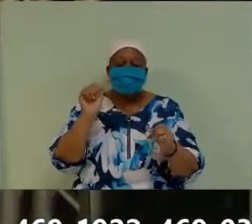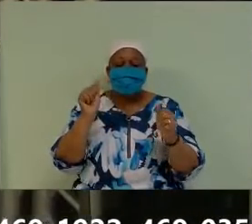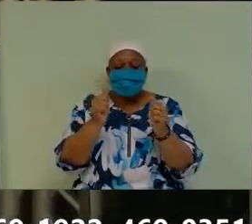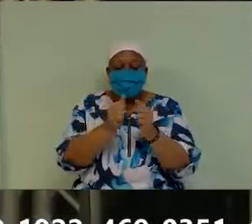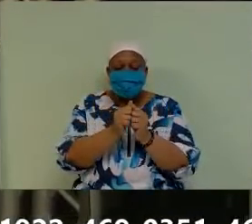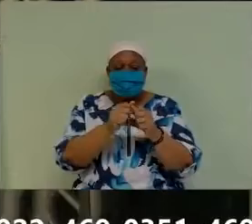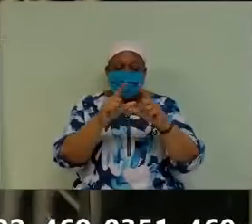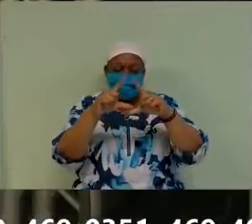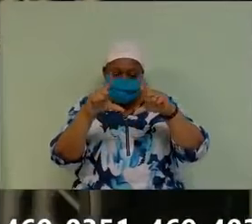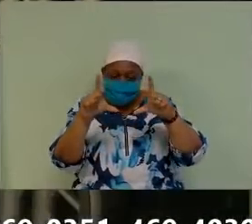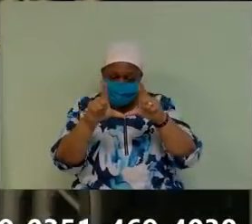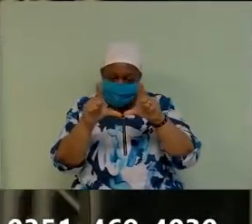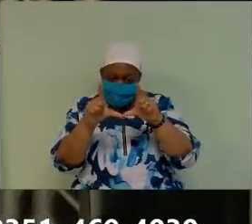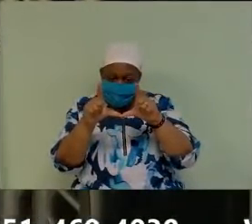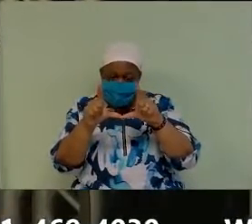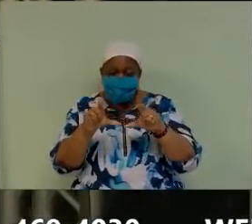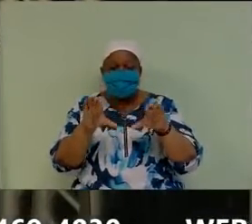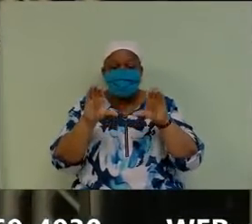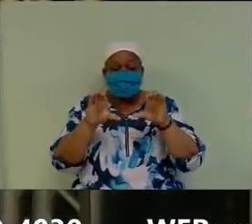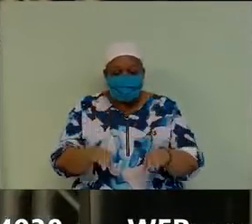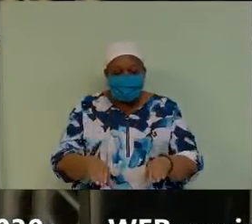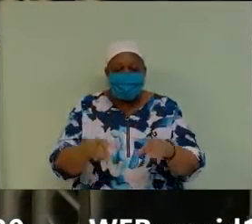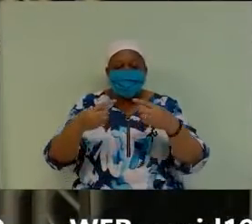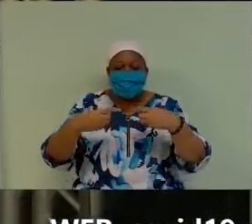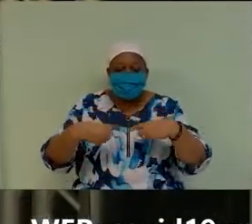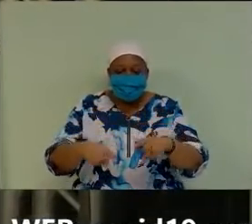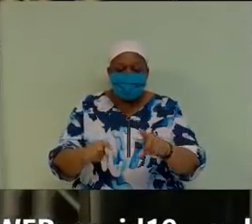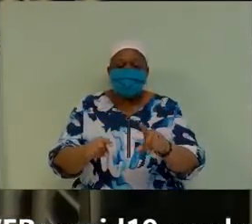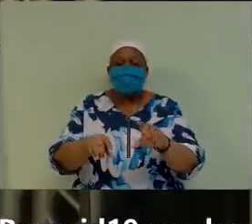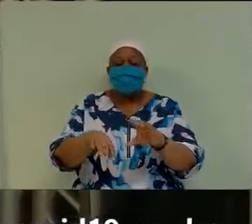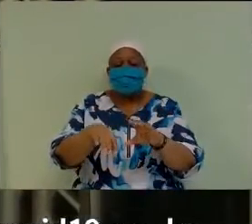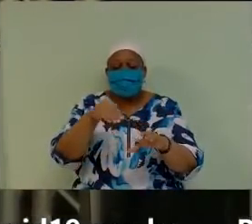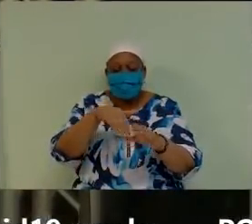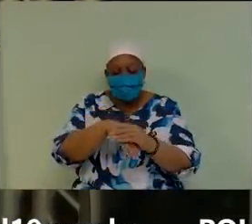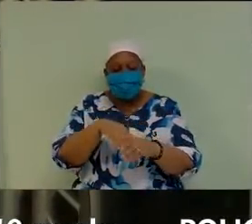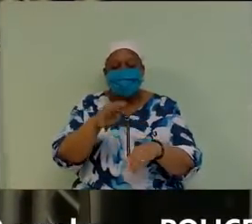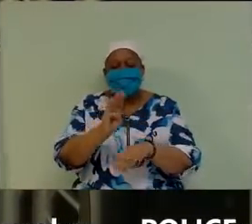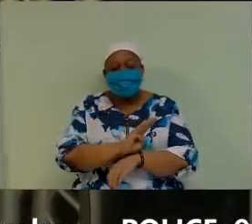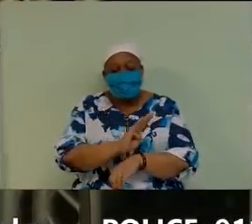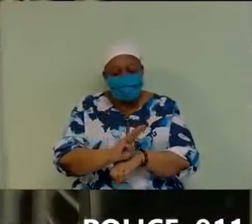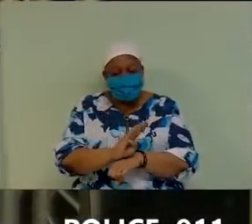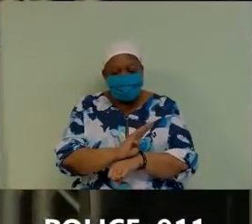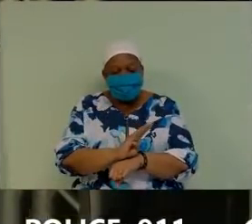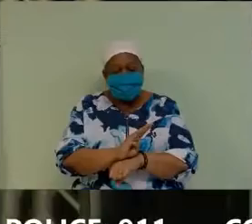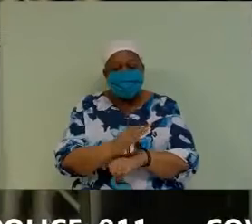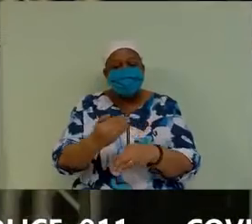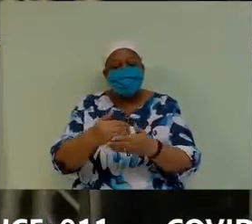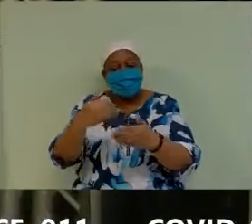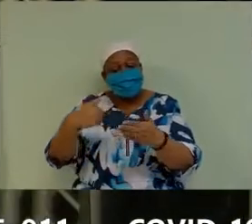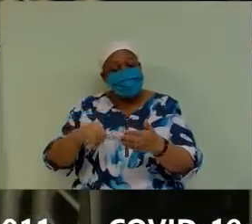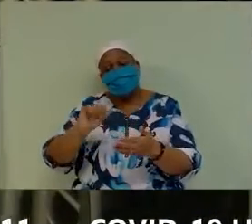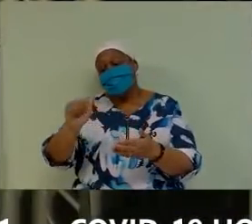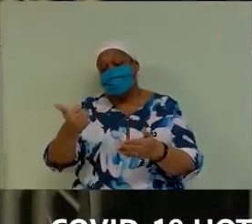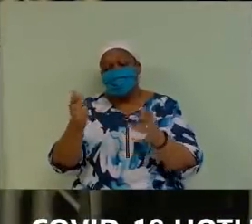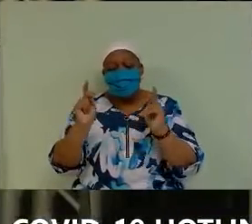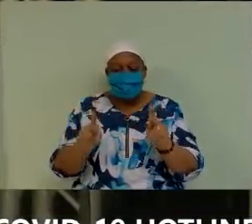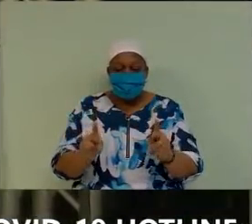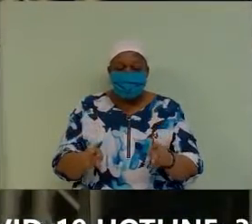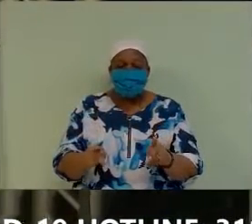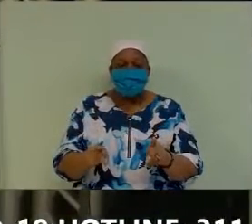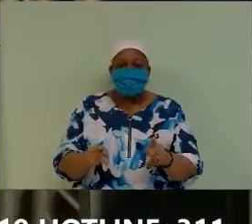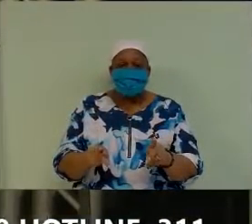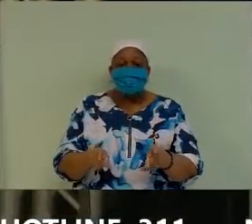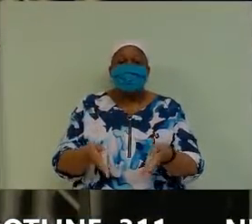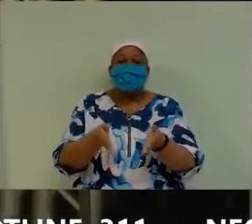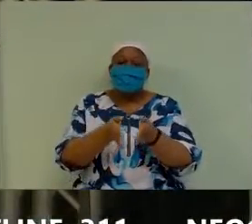identification shall be granted priority to enter any business or enterprise. We ask